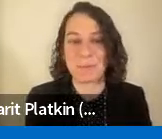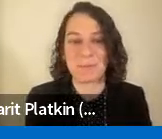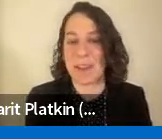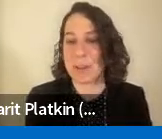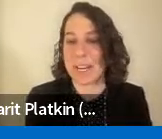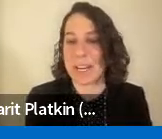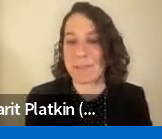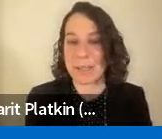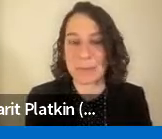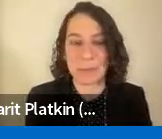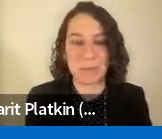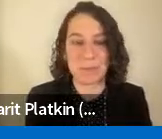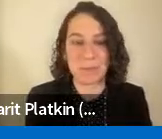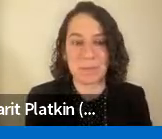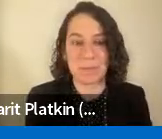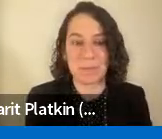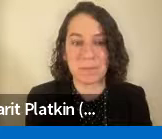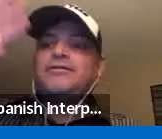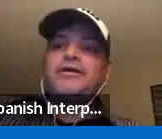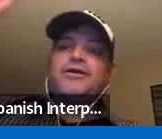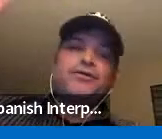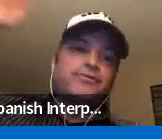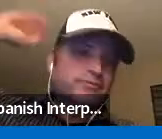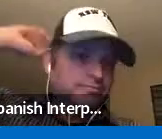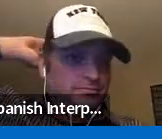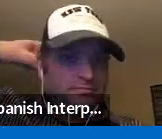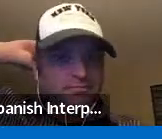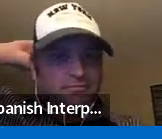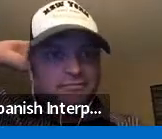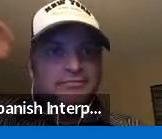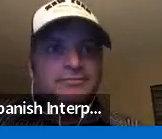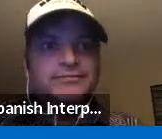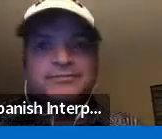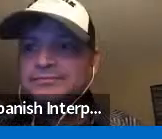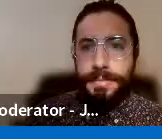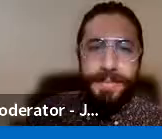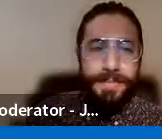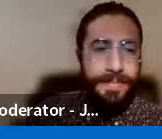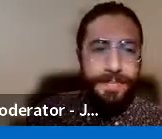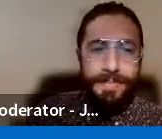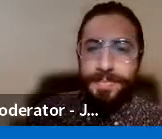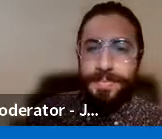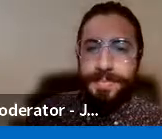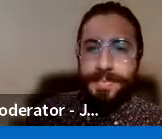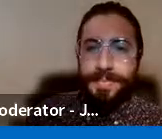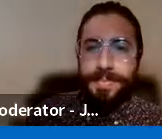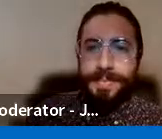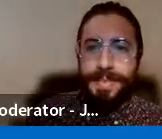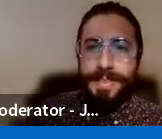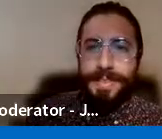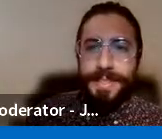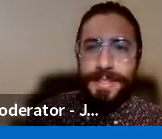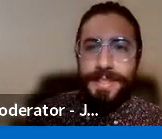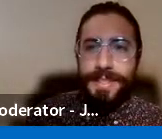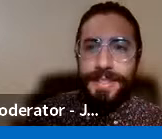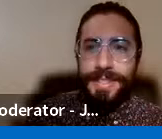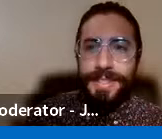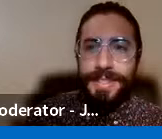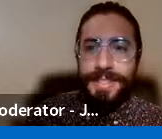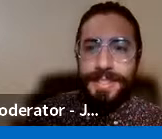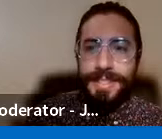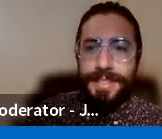equitabledevelop@planning.nyc.gov. Have a great evening. Thank you. Thank you. Thank you. Hey, everyone. Bye.